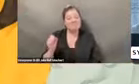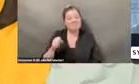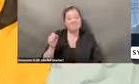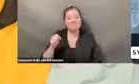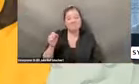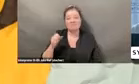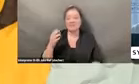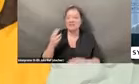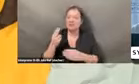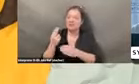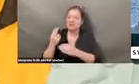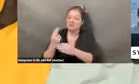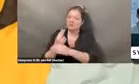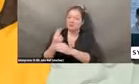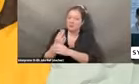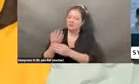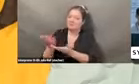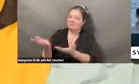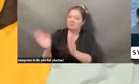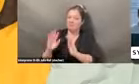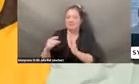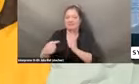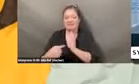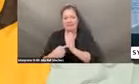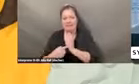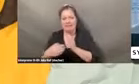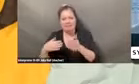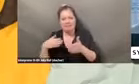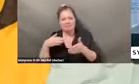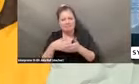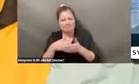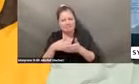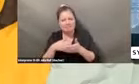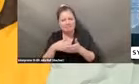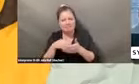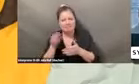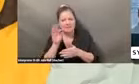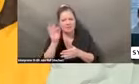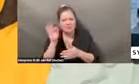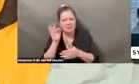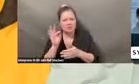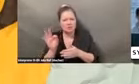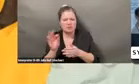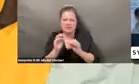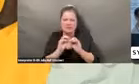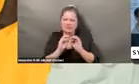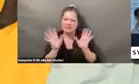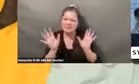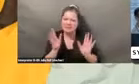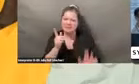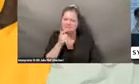well, I tried to interpret the question. I think the question is if